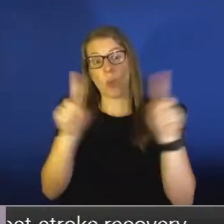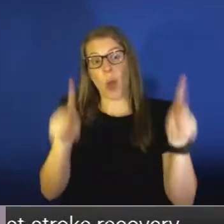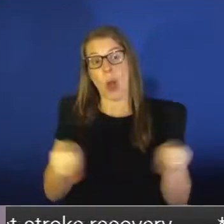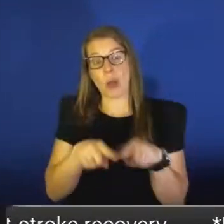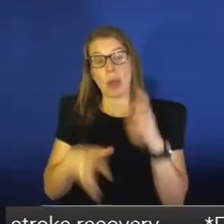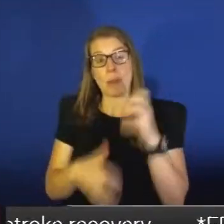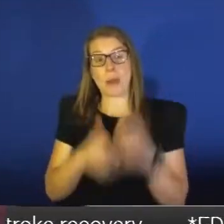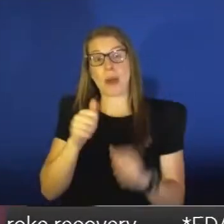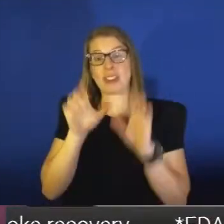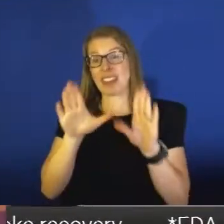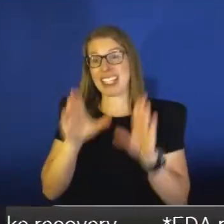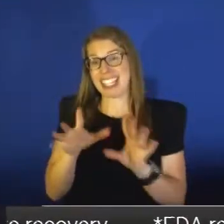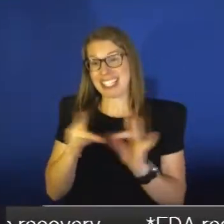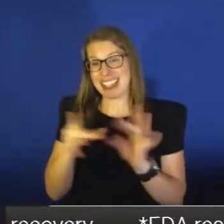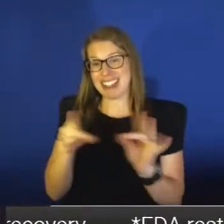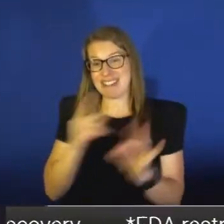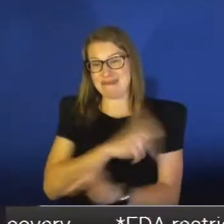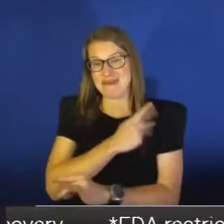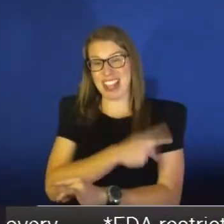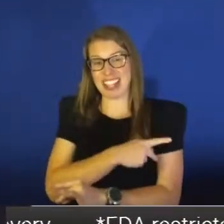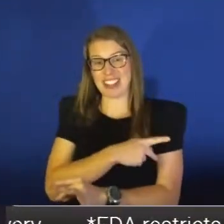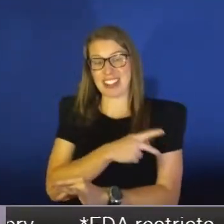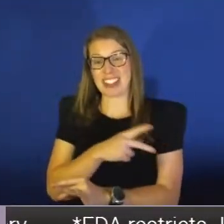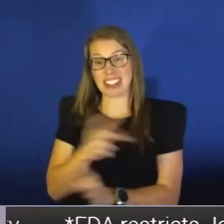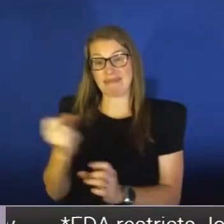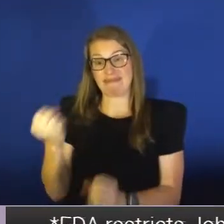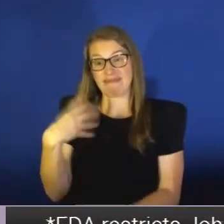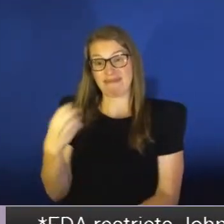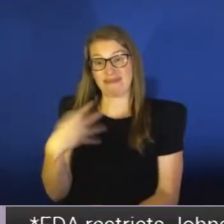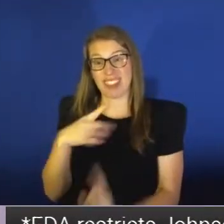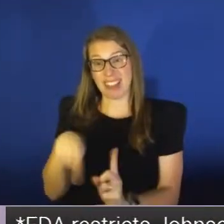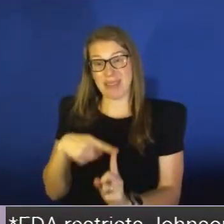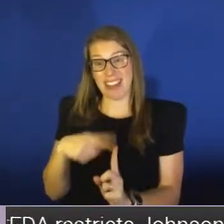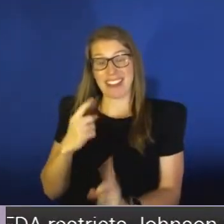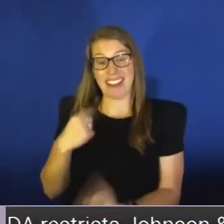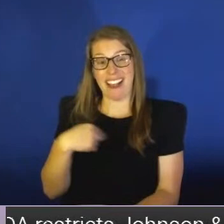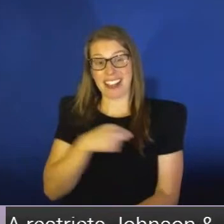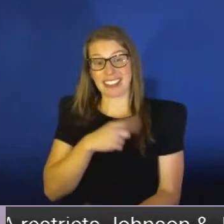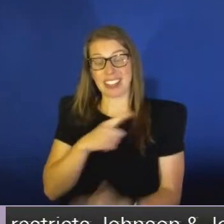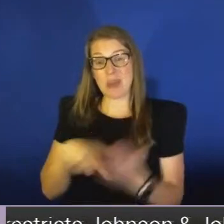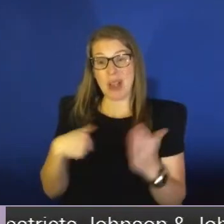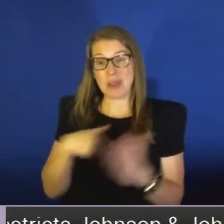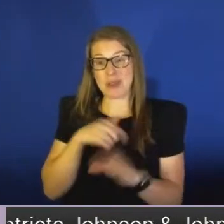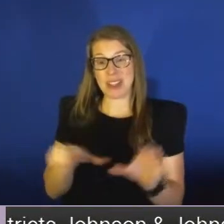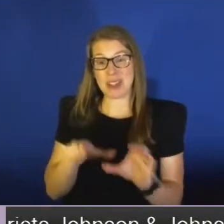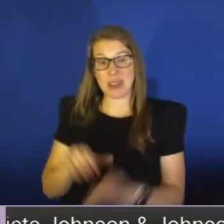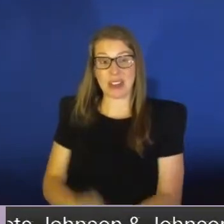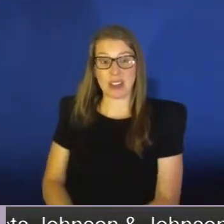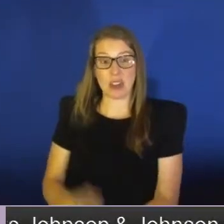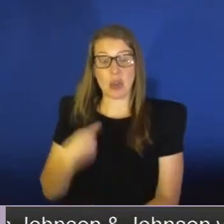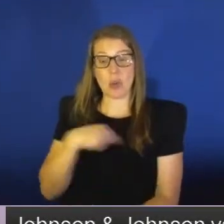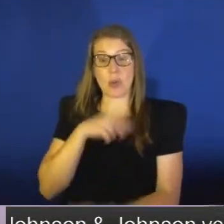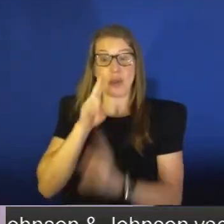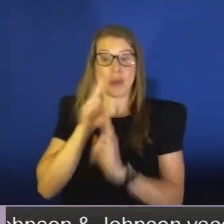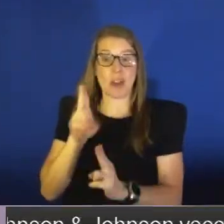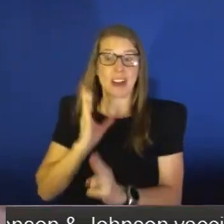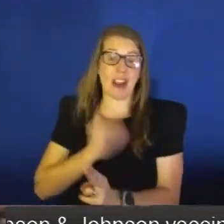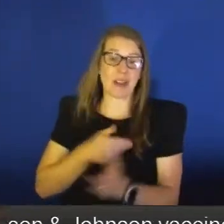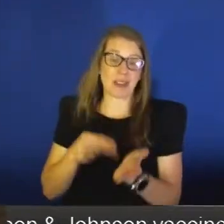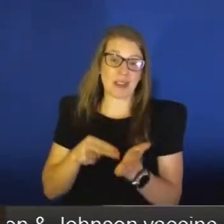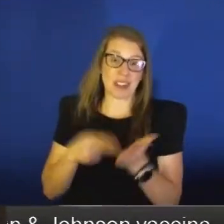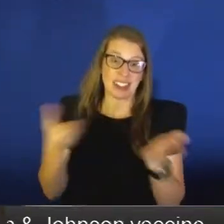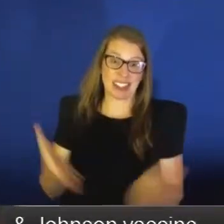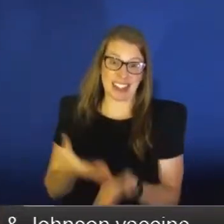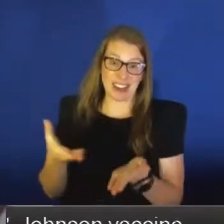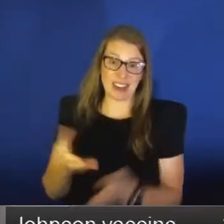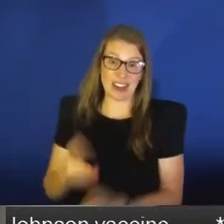fantastic comments our patients have made about us and what we do. We do honor our nurses here